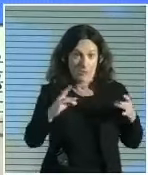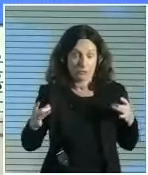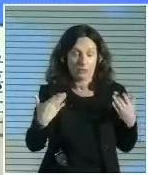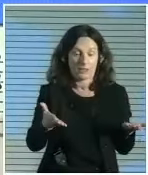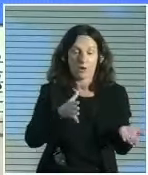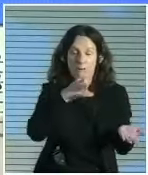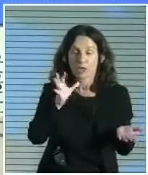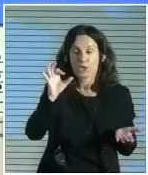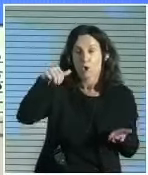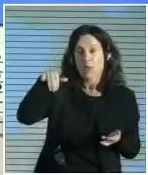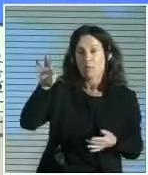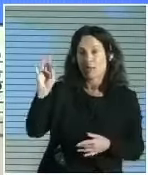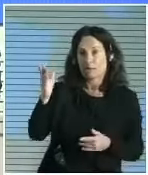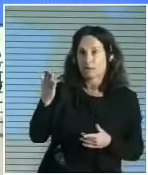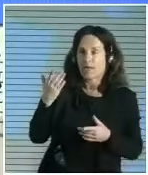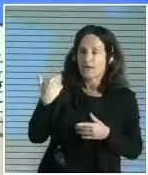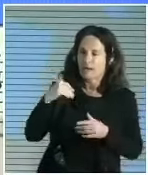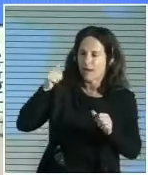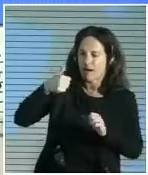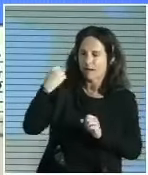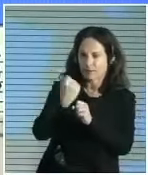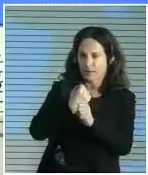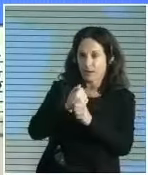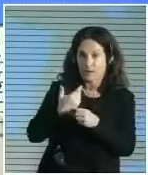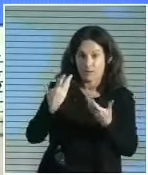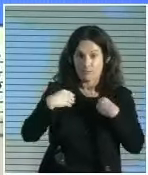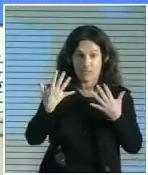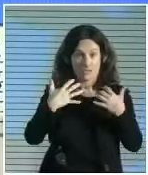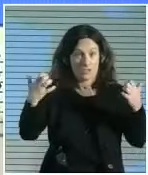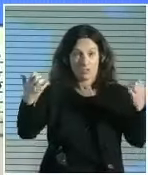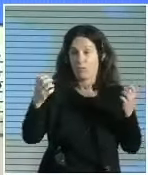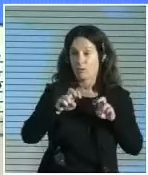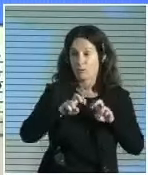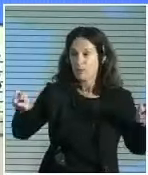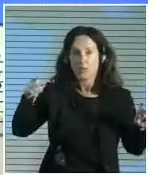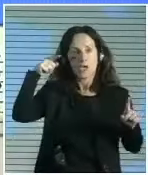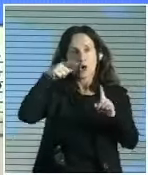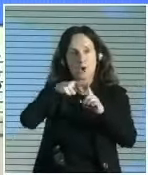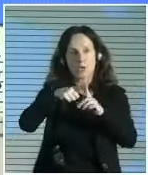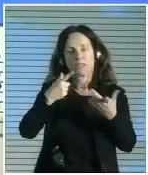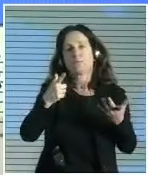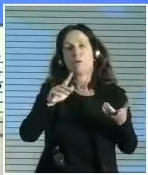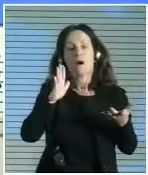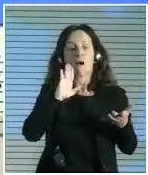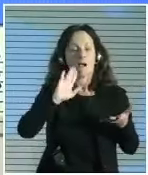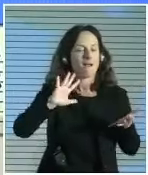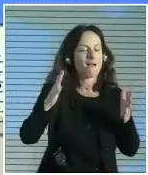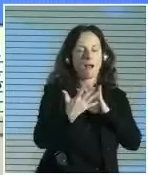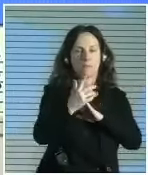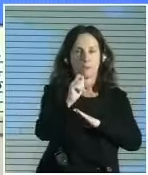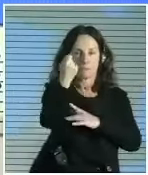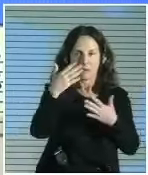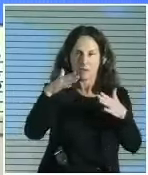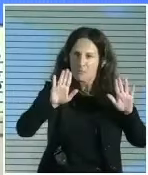embrace change. This, you can do it voluntarily, and it's wonderful. It will become a norm, and this is extremely